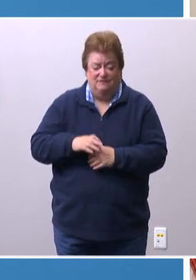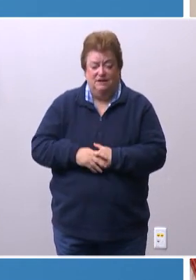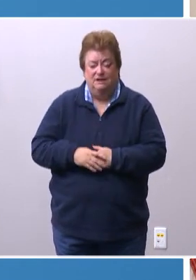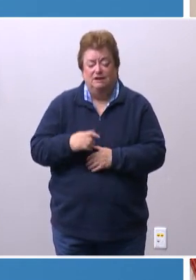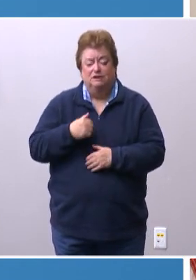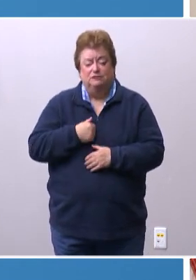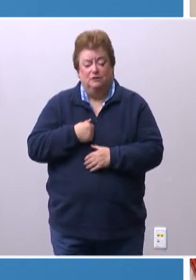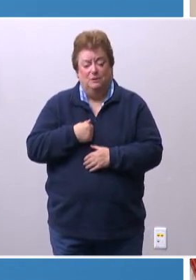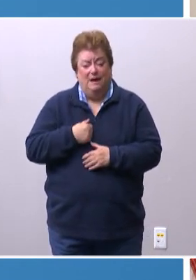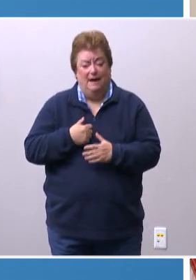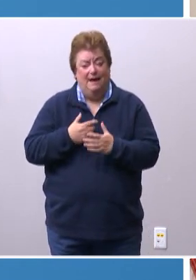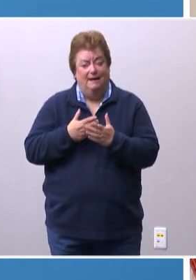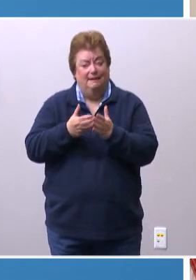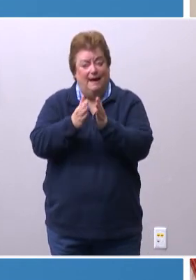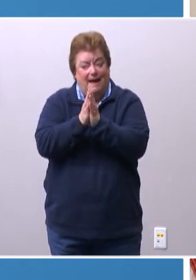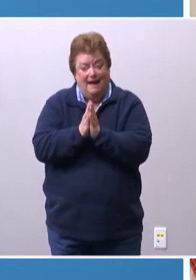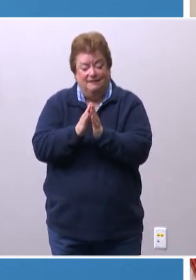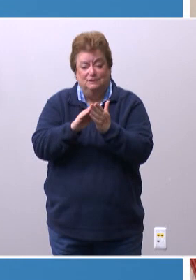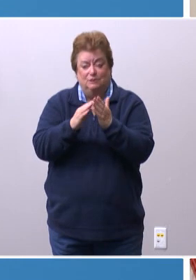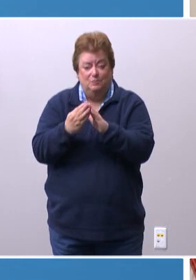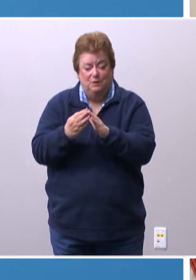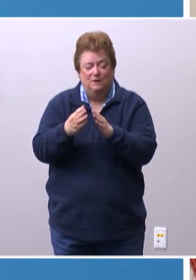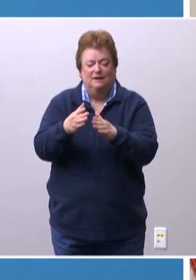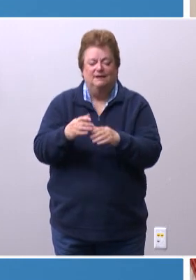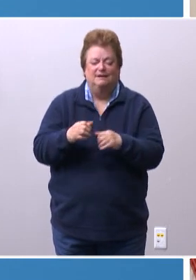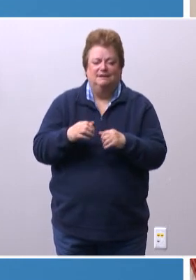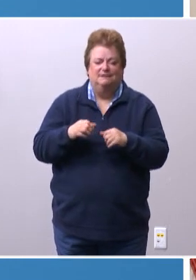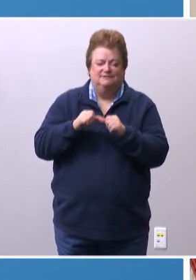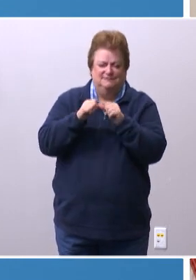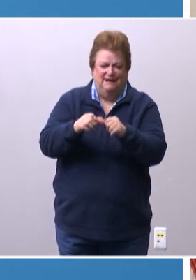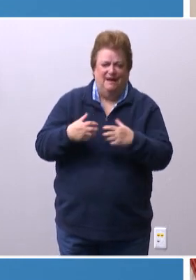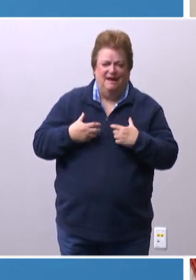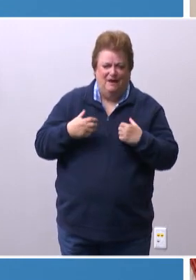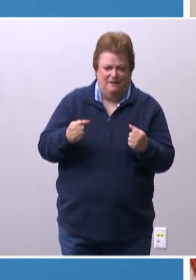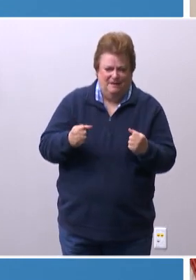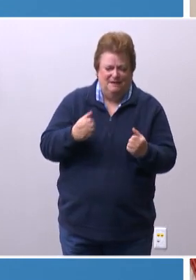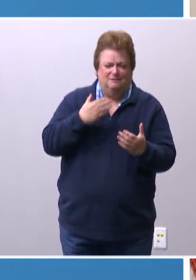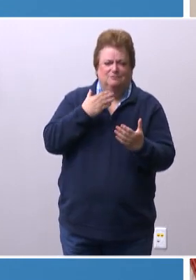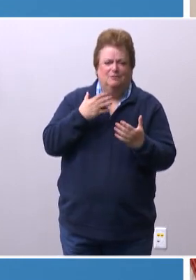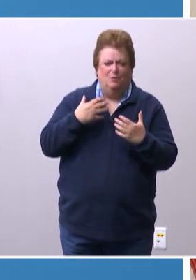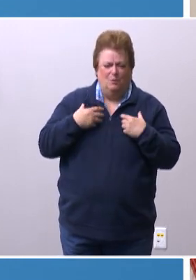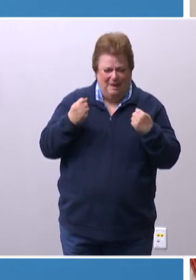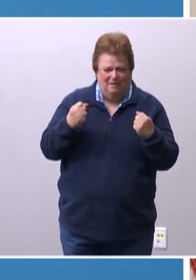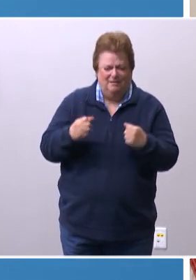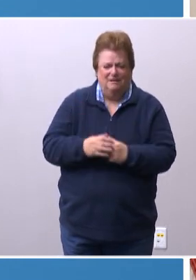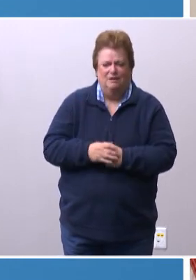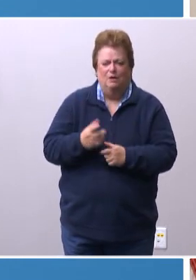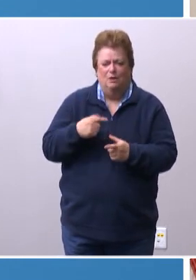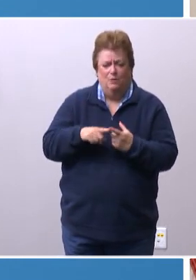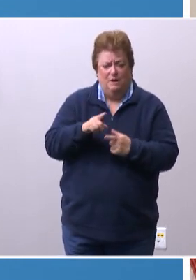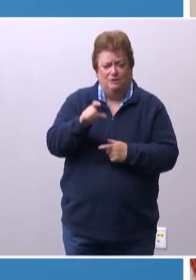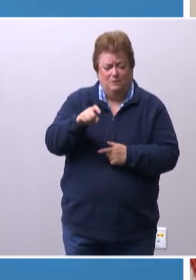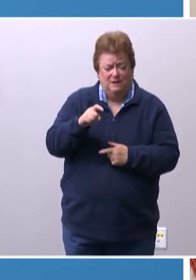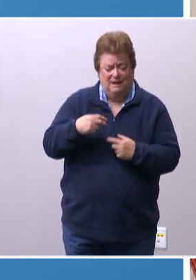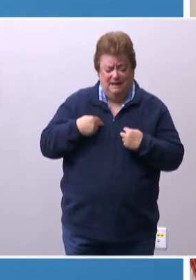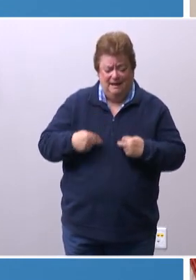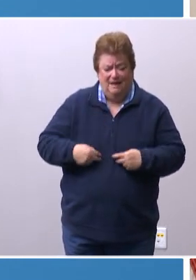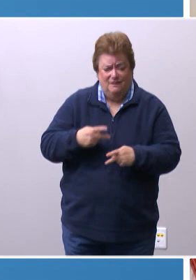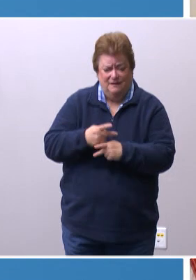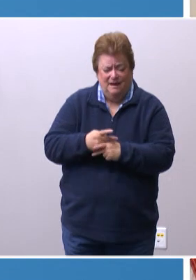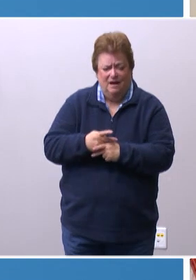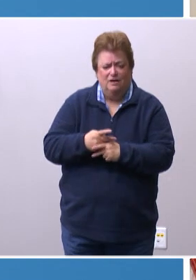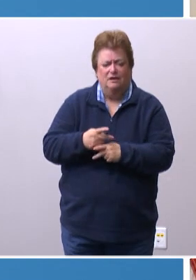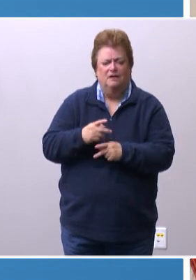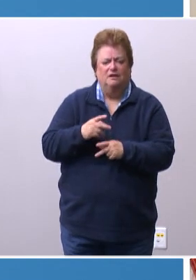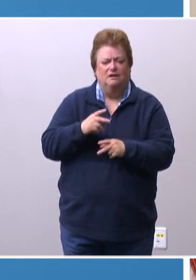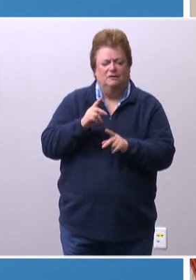to our community is to stay healthy, to stay well. And when you need to seek health care, please seek it appropriately. Please